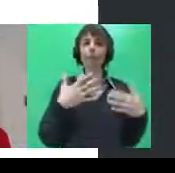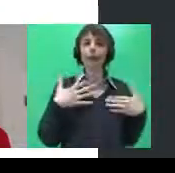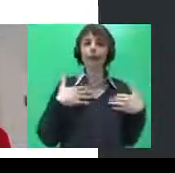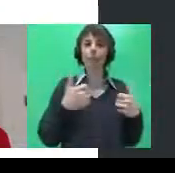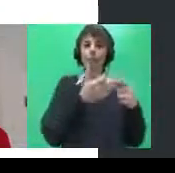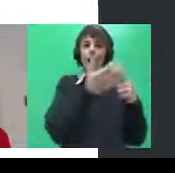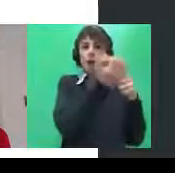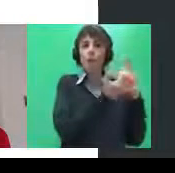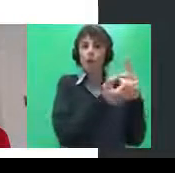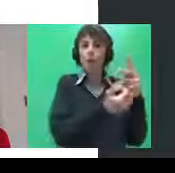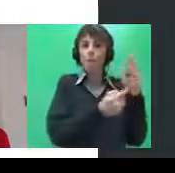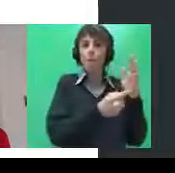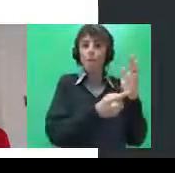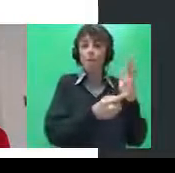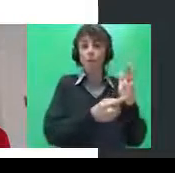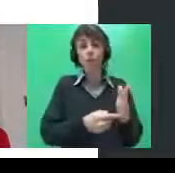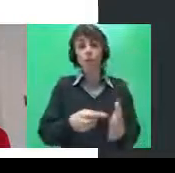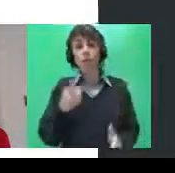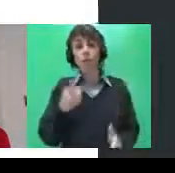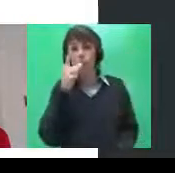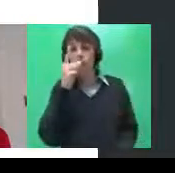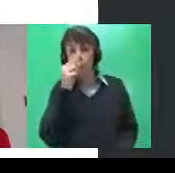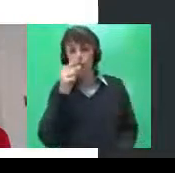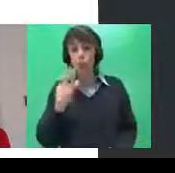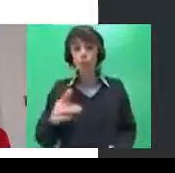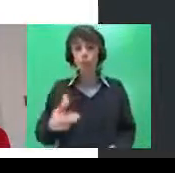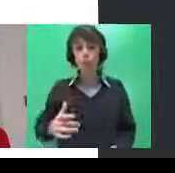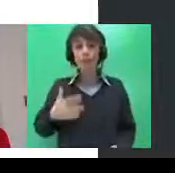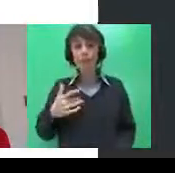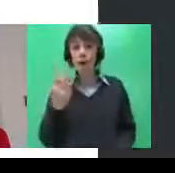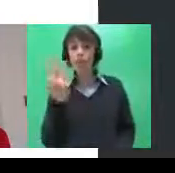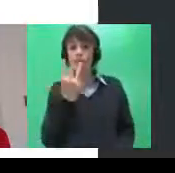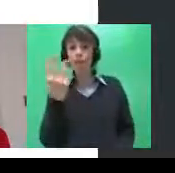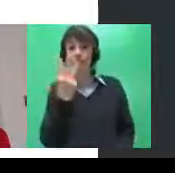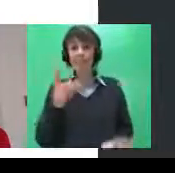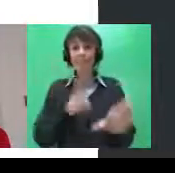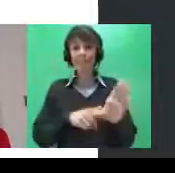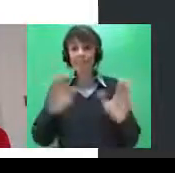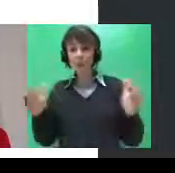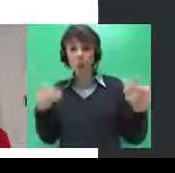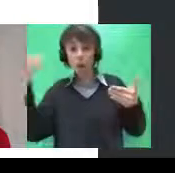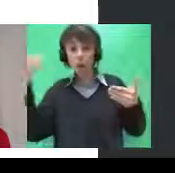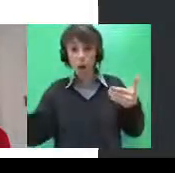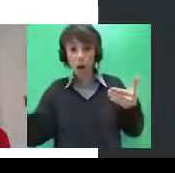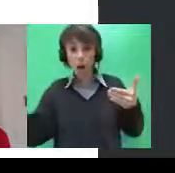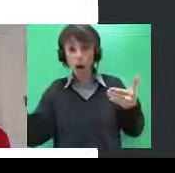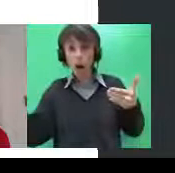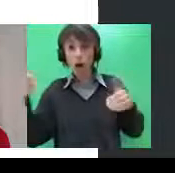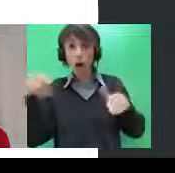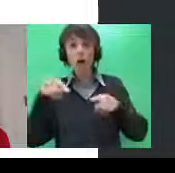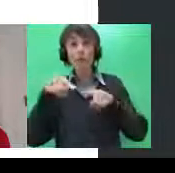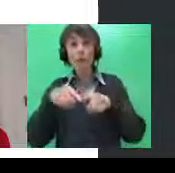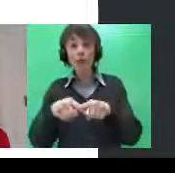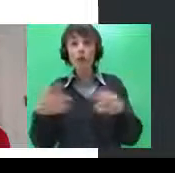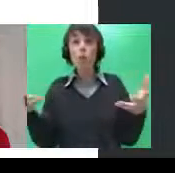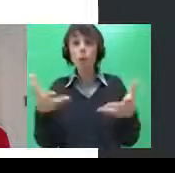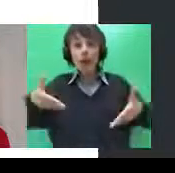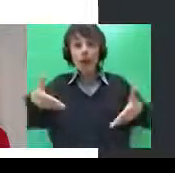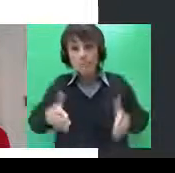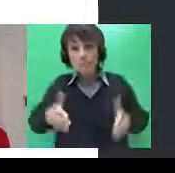can expect to live for over 13 years longer in better health, depending on where you were born and grow up in London. 13-year